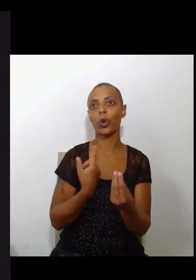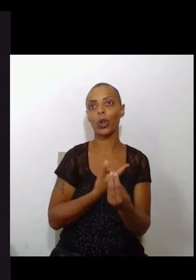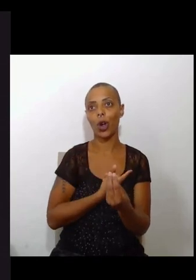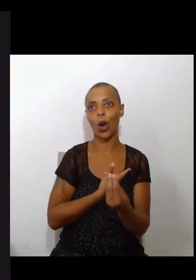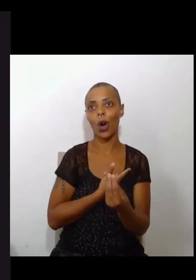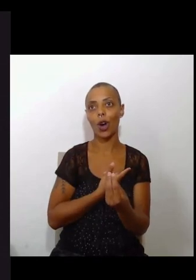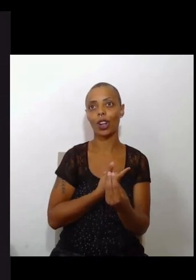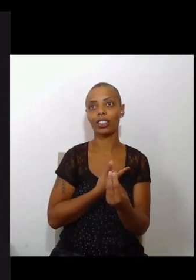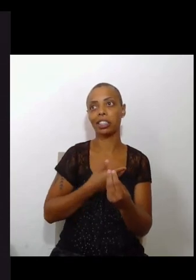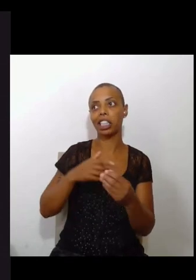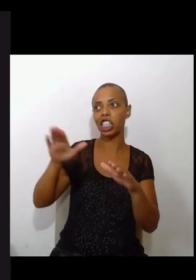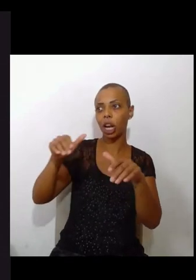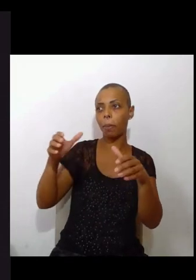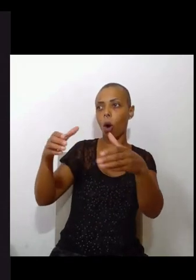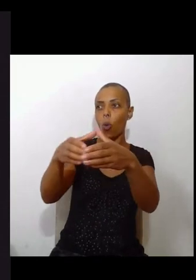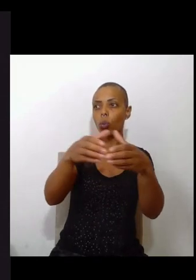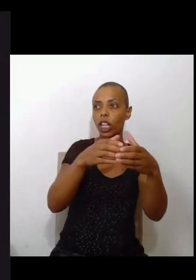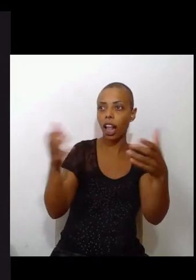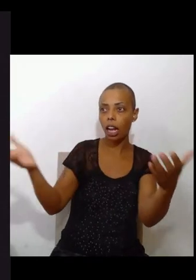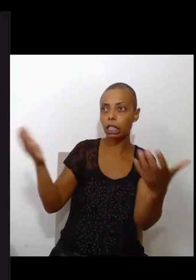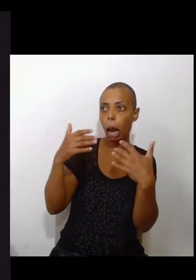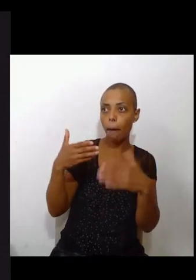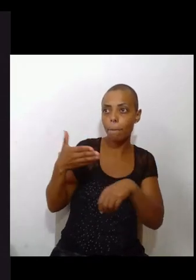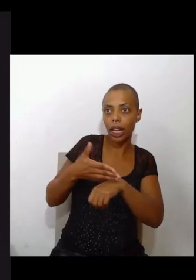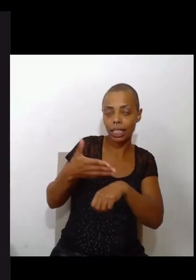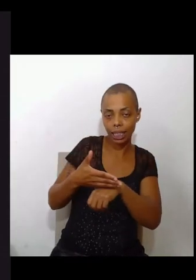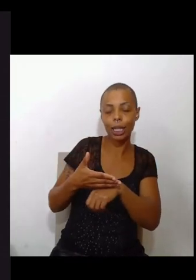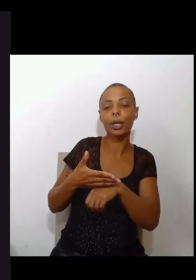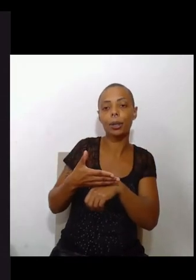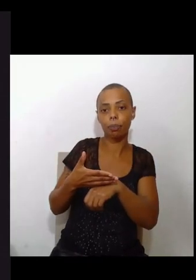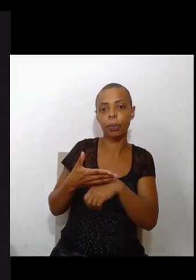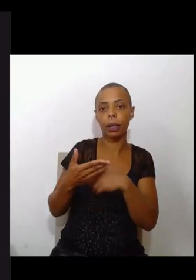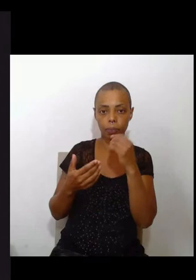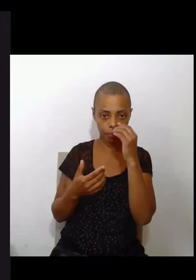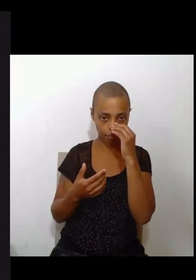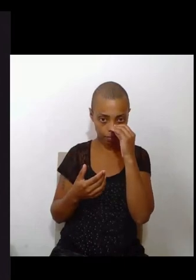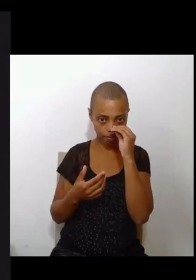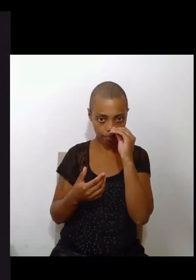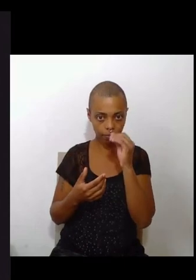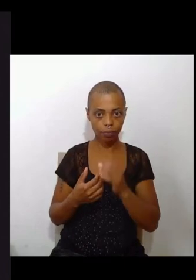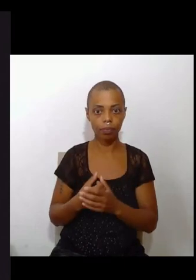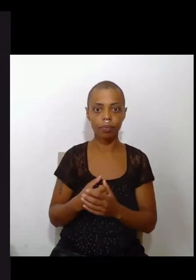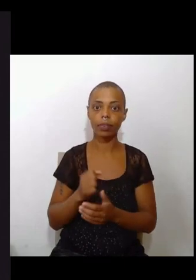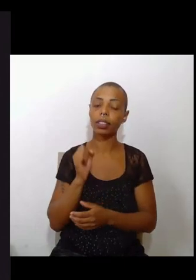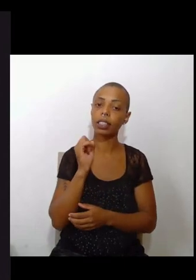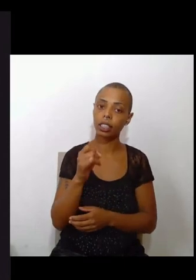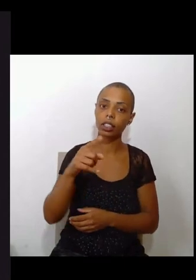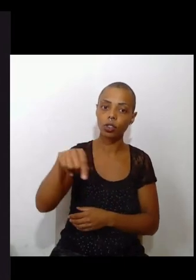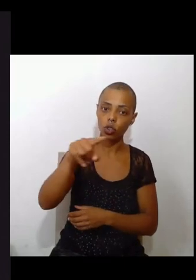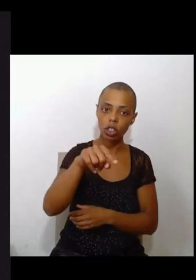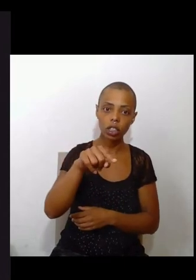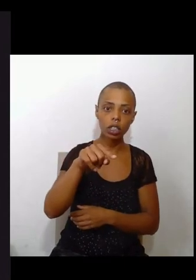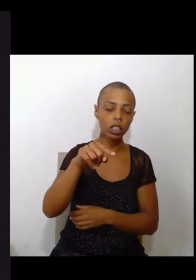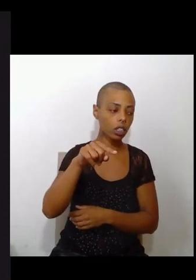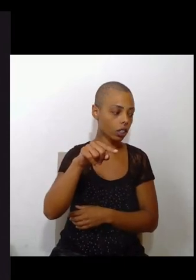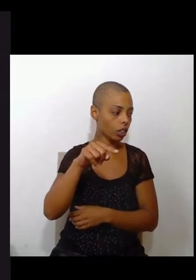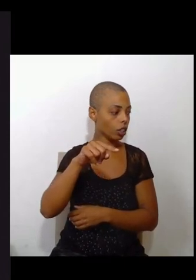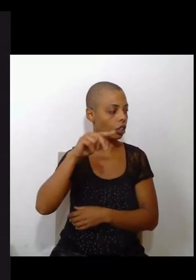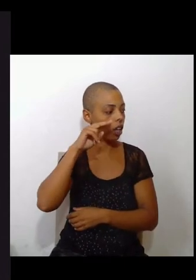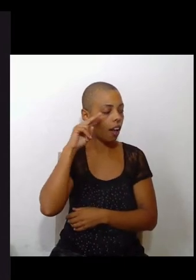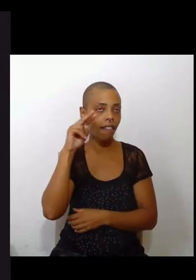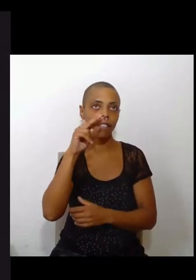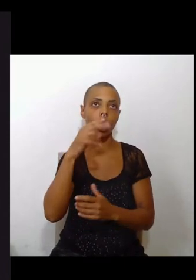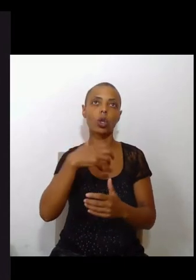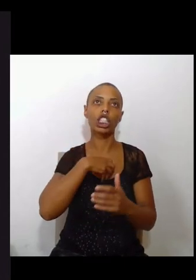uh largely if you see the design or the form that we have used for the artwork are